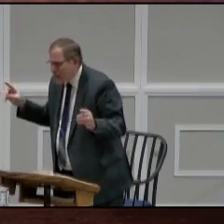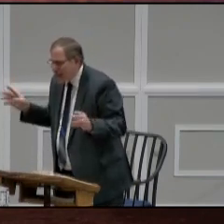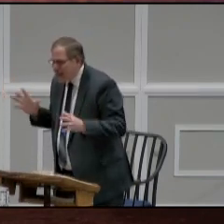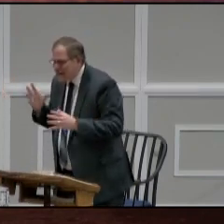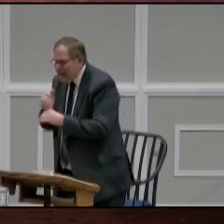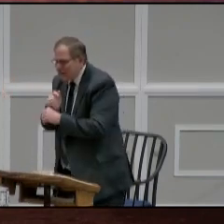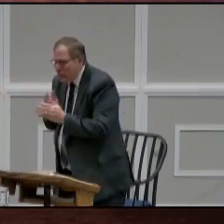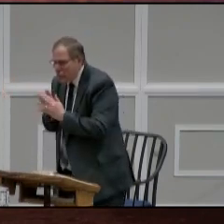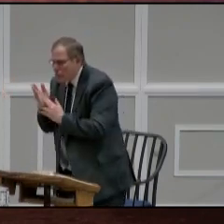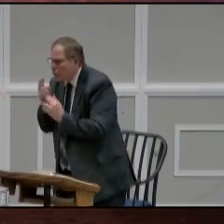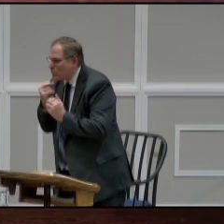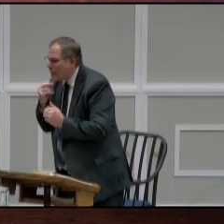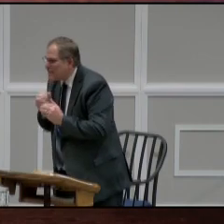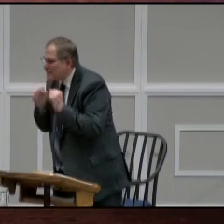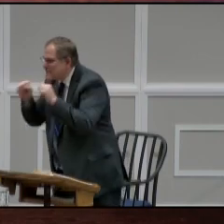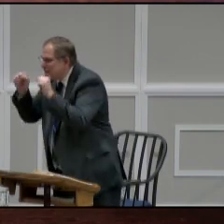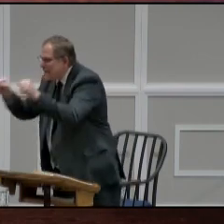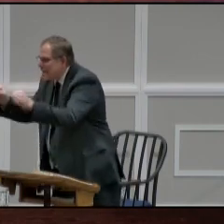Red Sea,